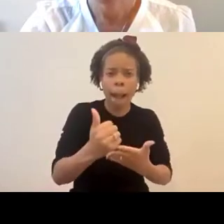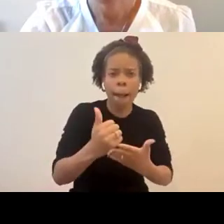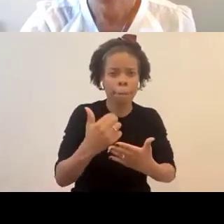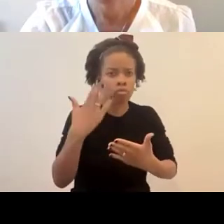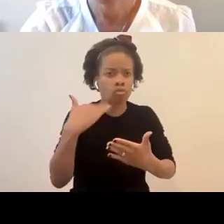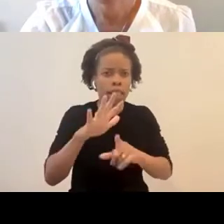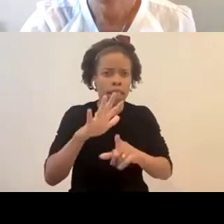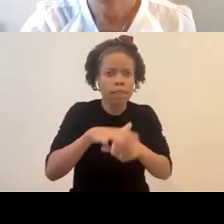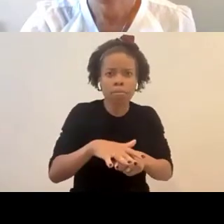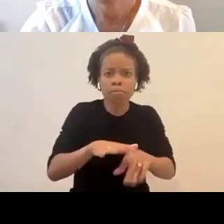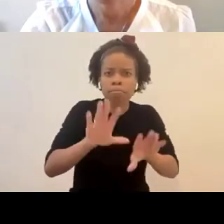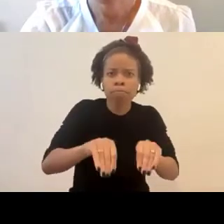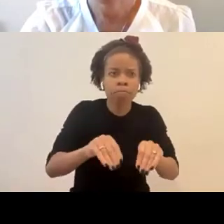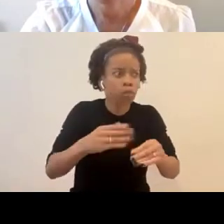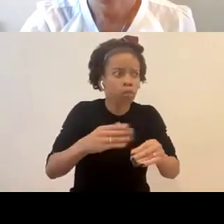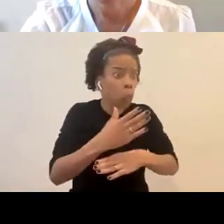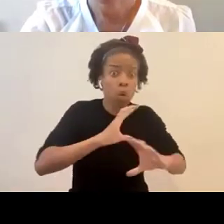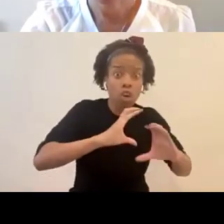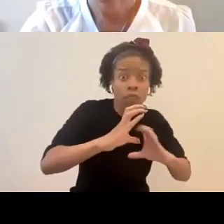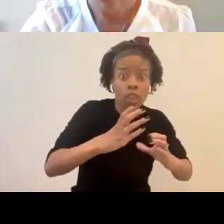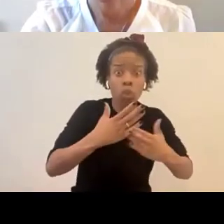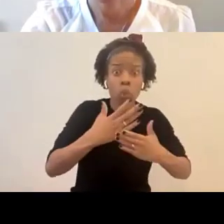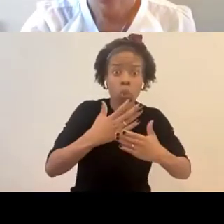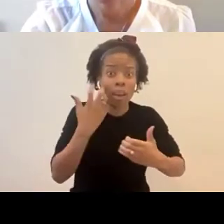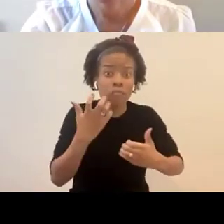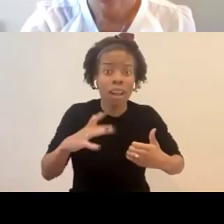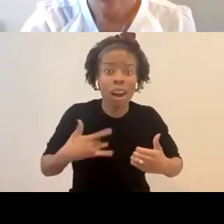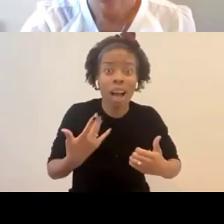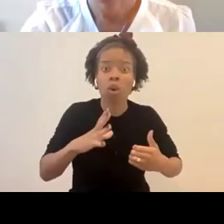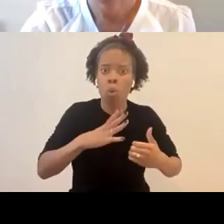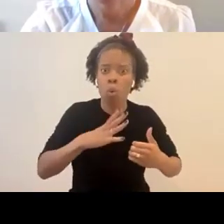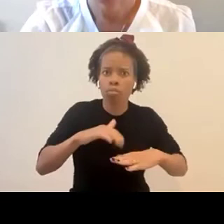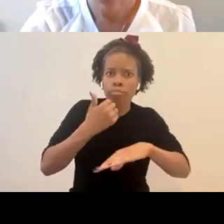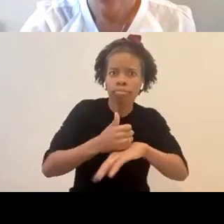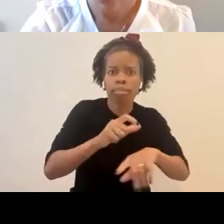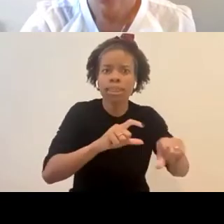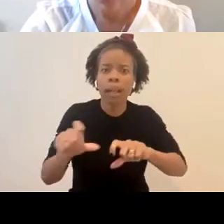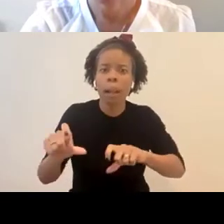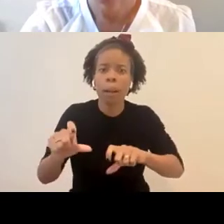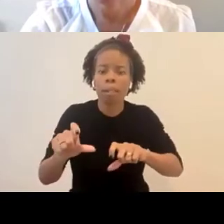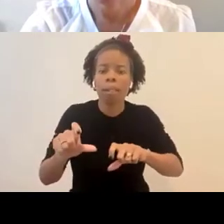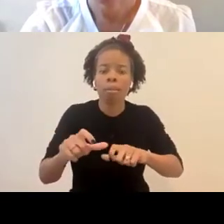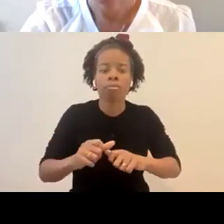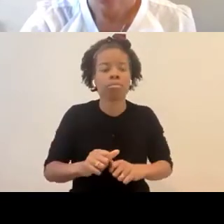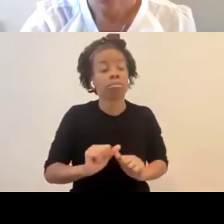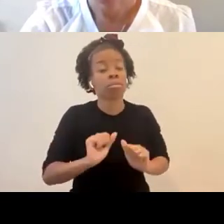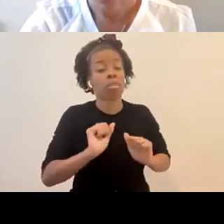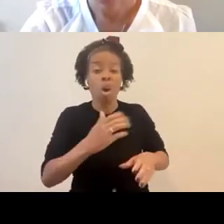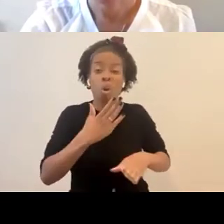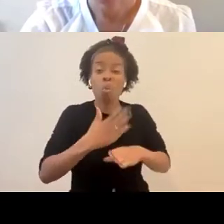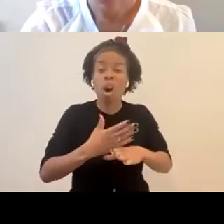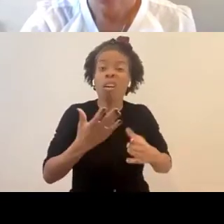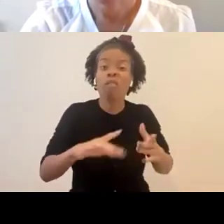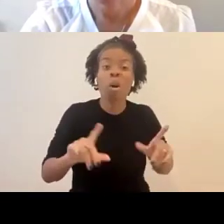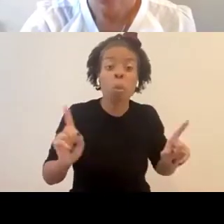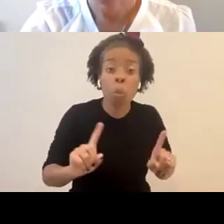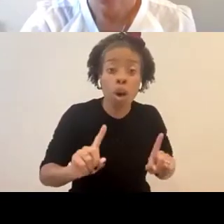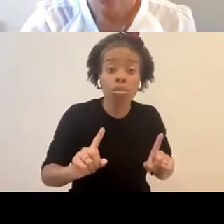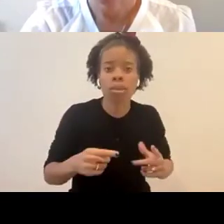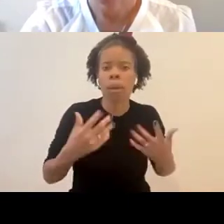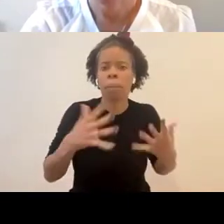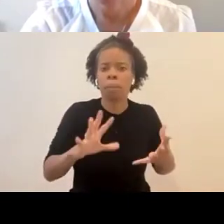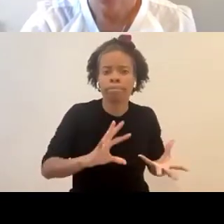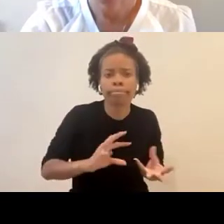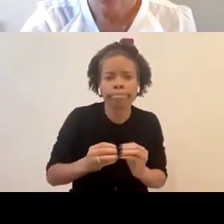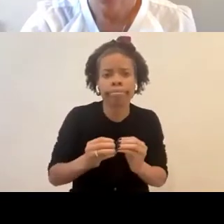and external narratives about sustainable development. Her work builds on her experience designing and delivering strategies